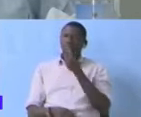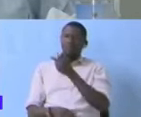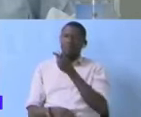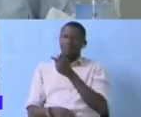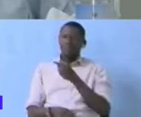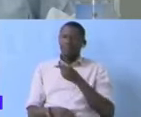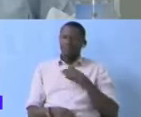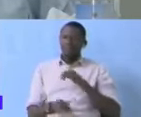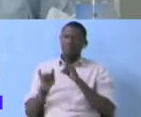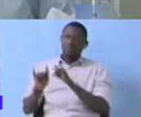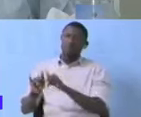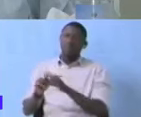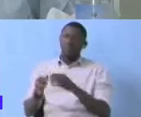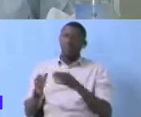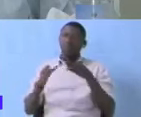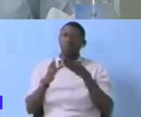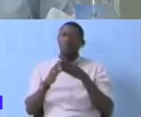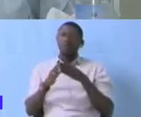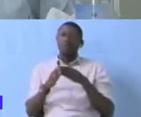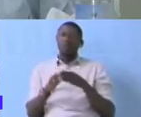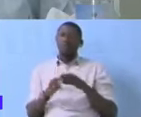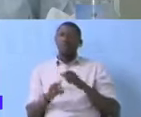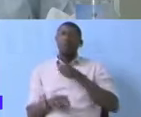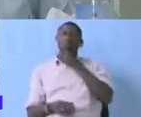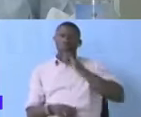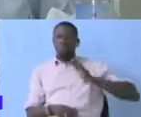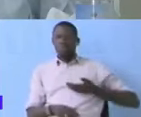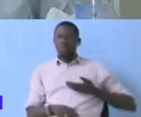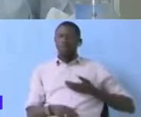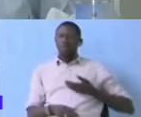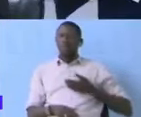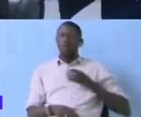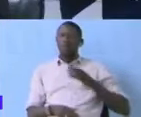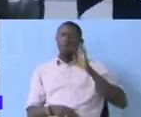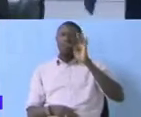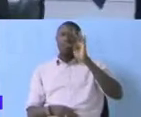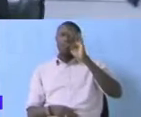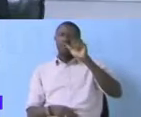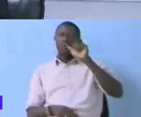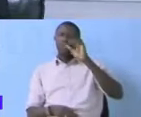Mayor of Fatu Boja, Asombi. The old woman, Asombi, Fatu Boja.